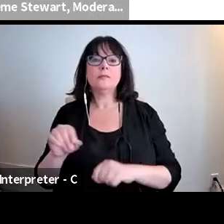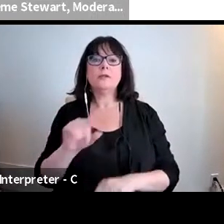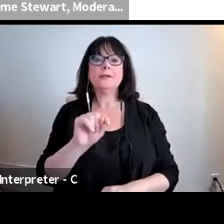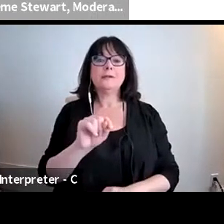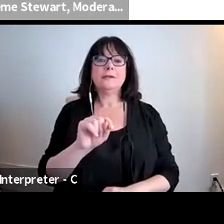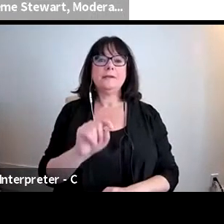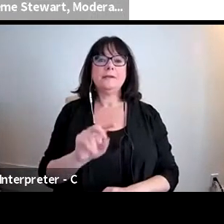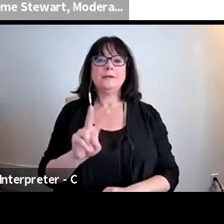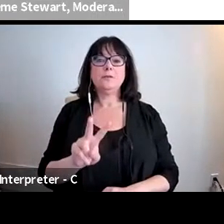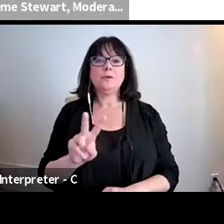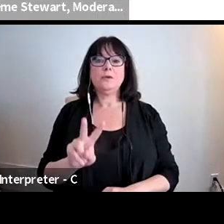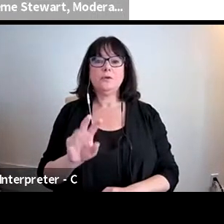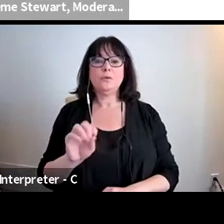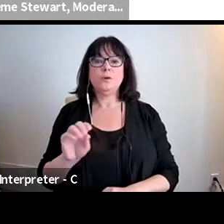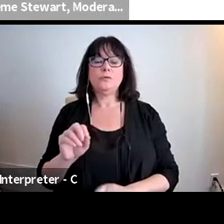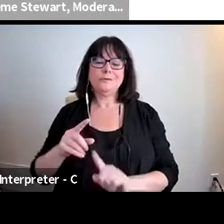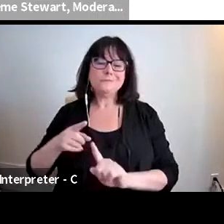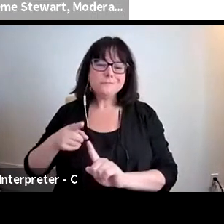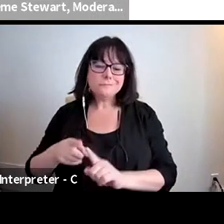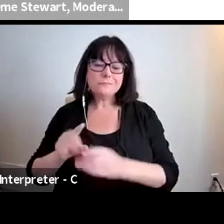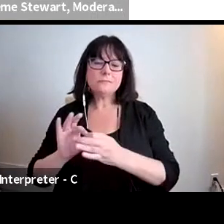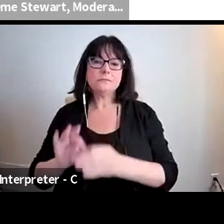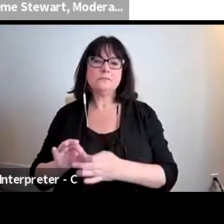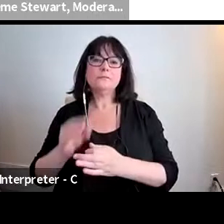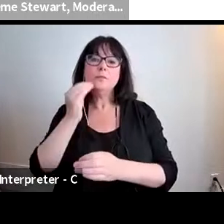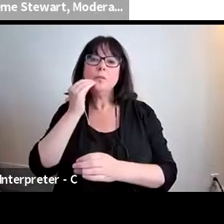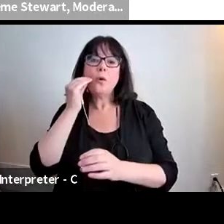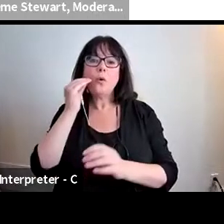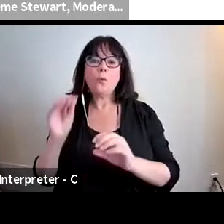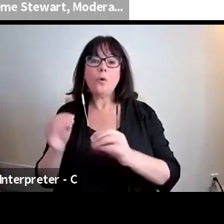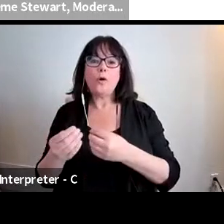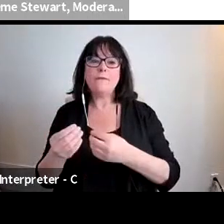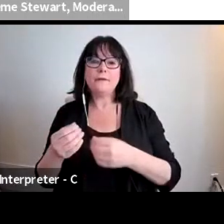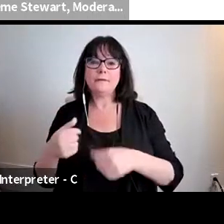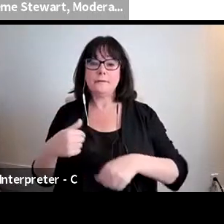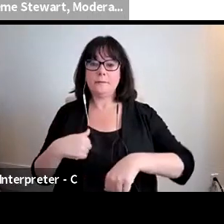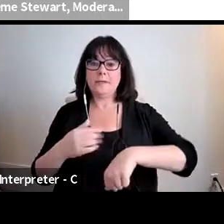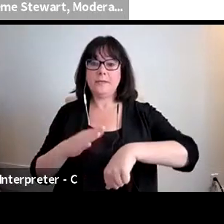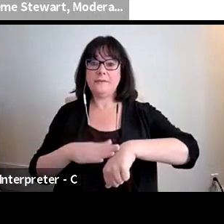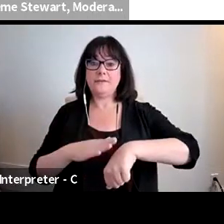a home office. So my advice is keep your receipts,